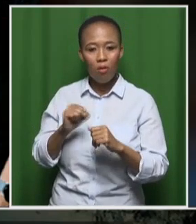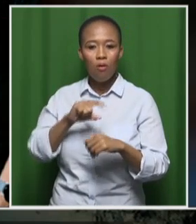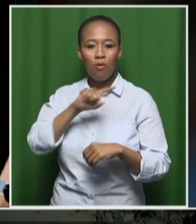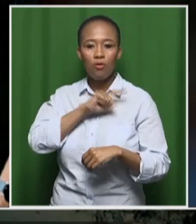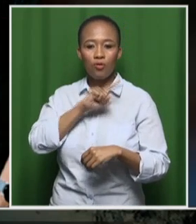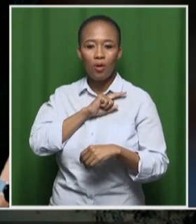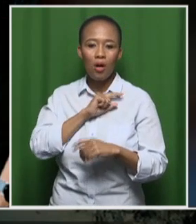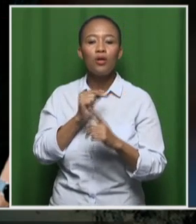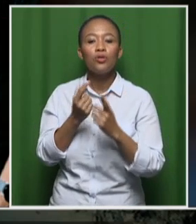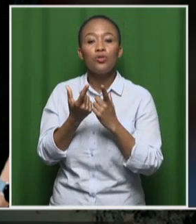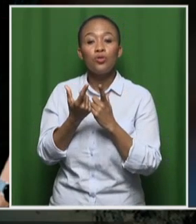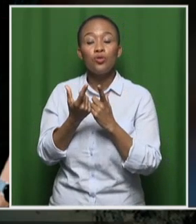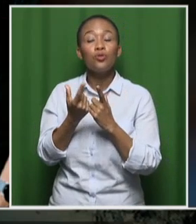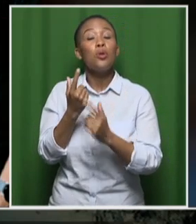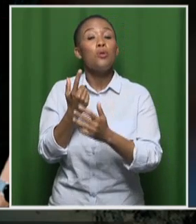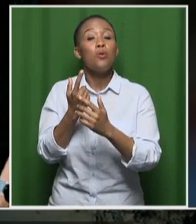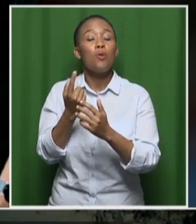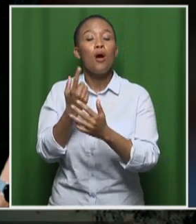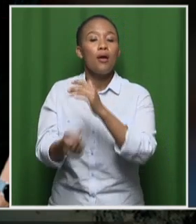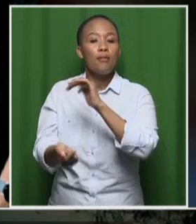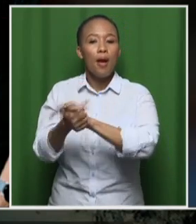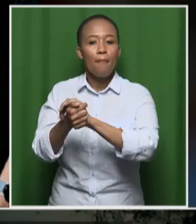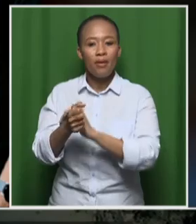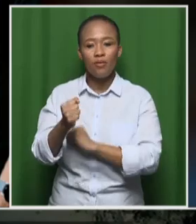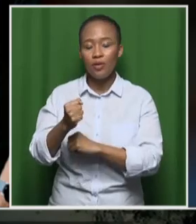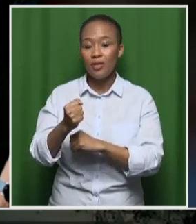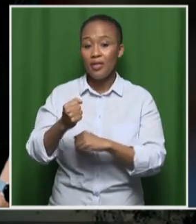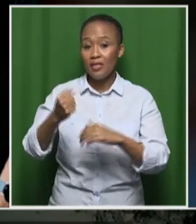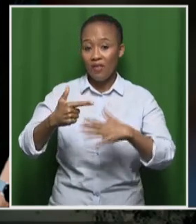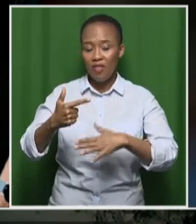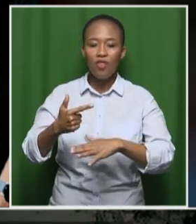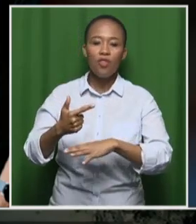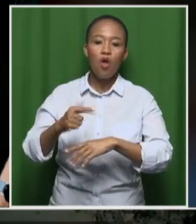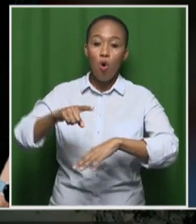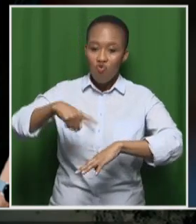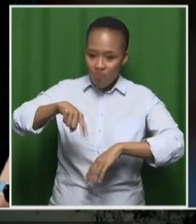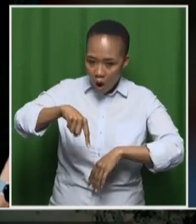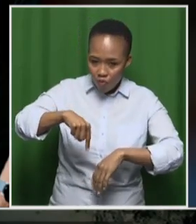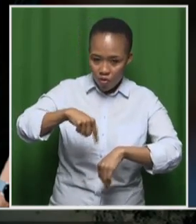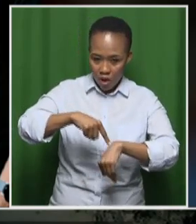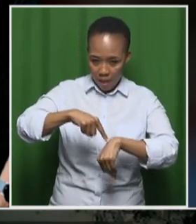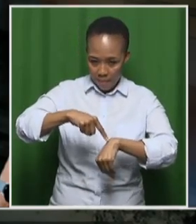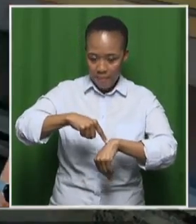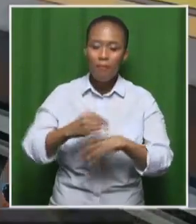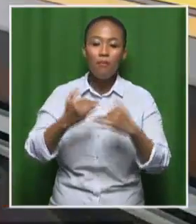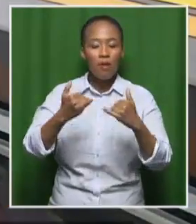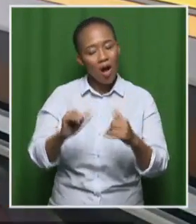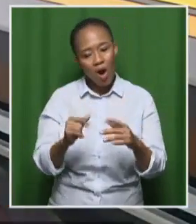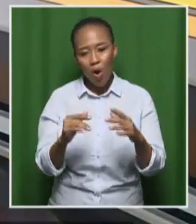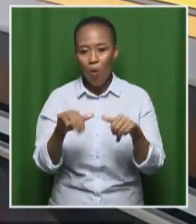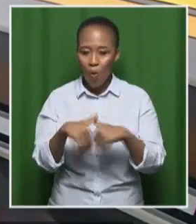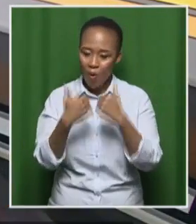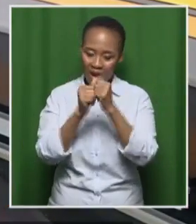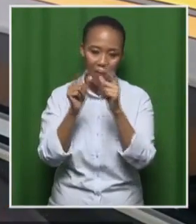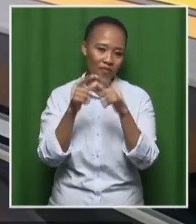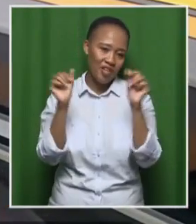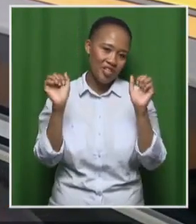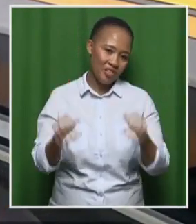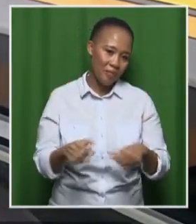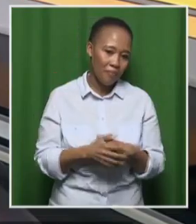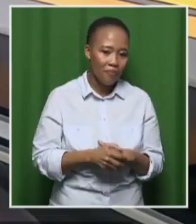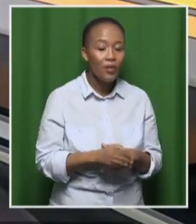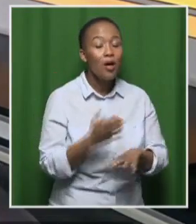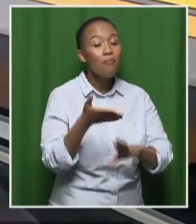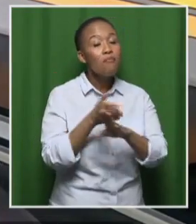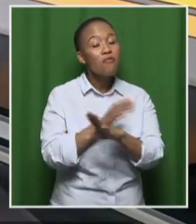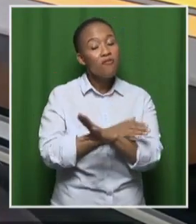rhythm. And once that happened in the 7th round, it was literally game over. And you speak about the 7th round and then literally game over. But